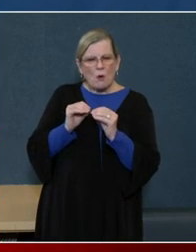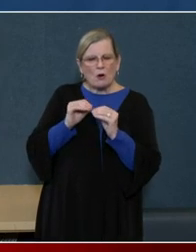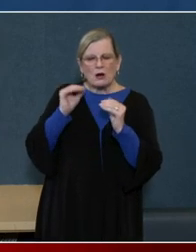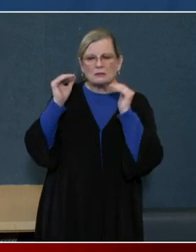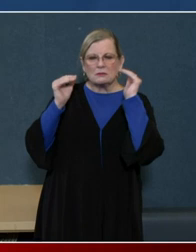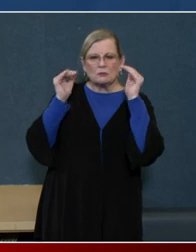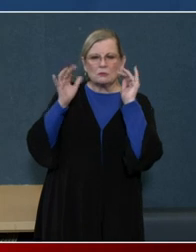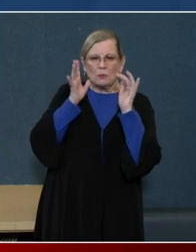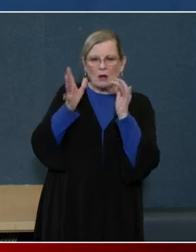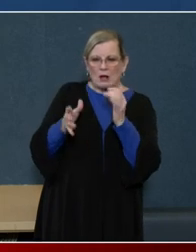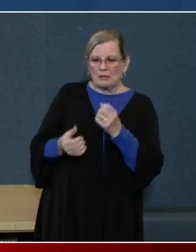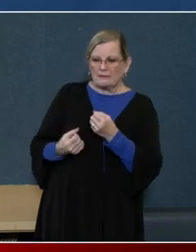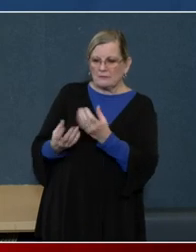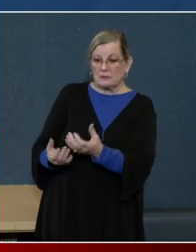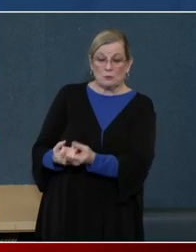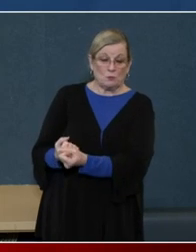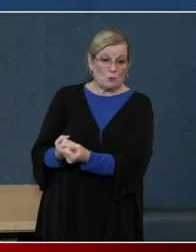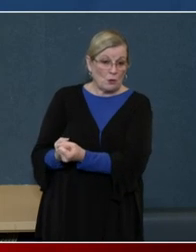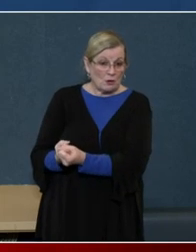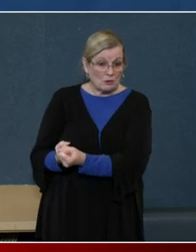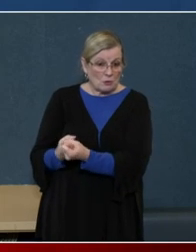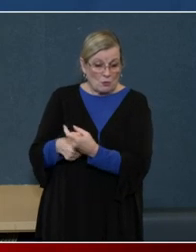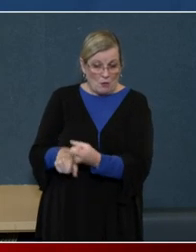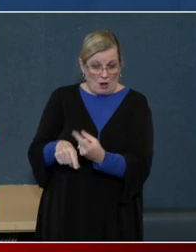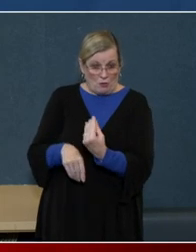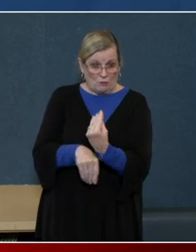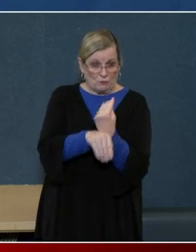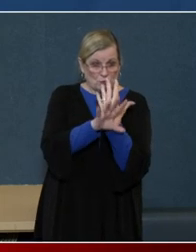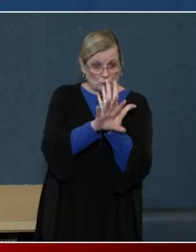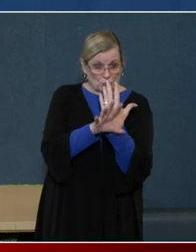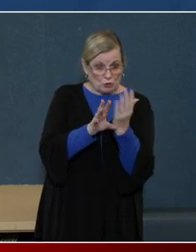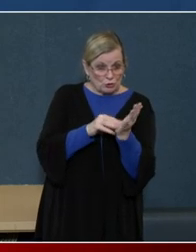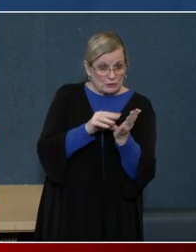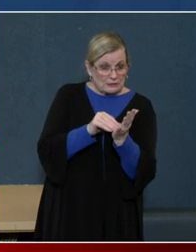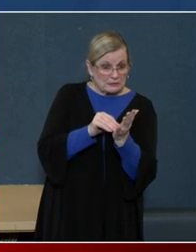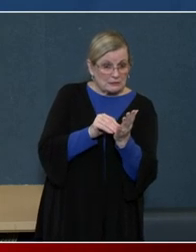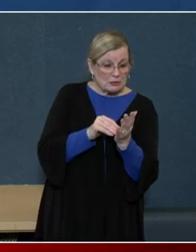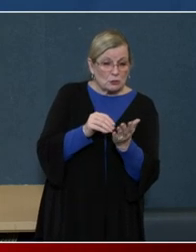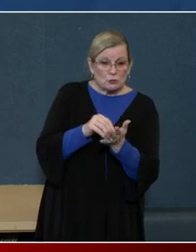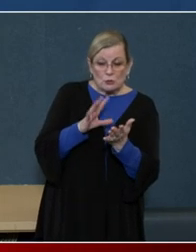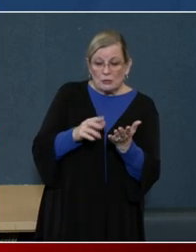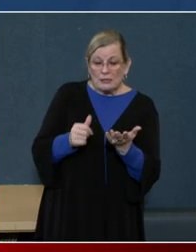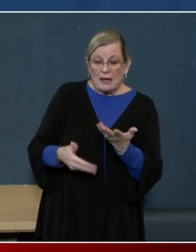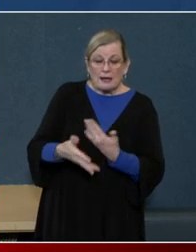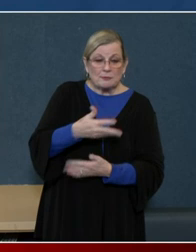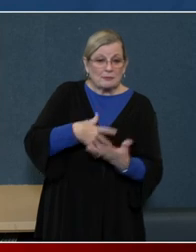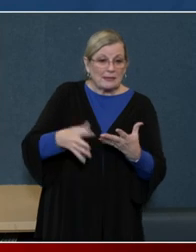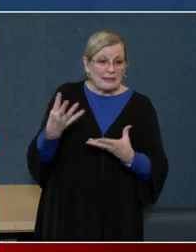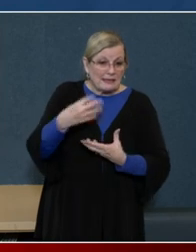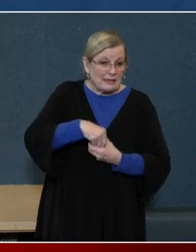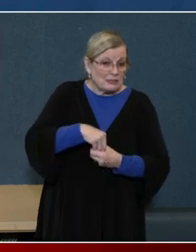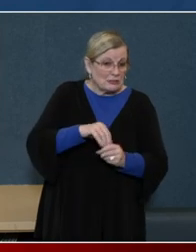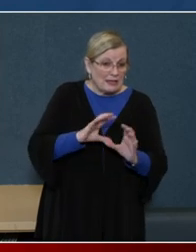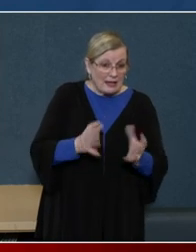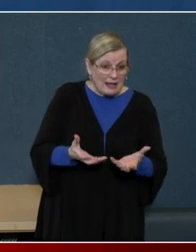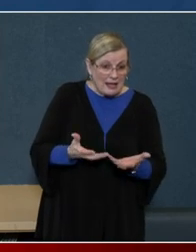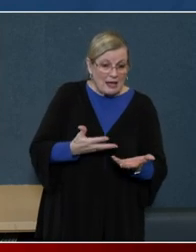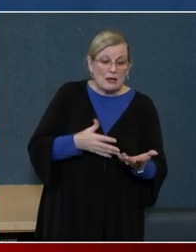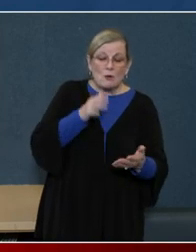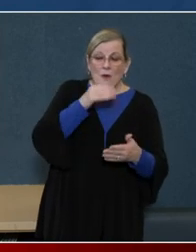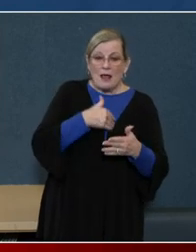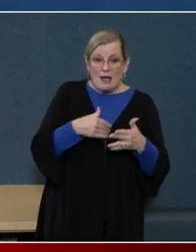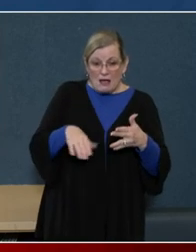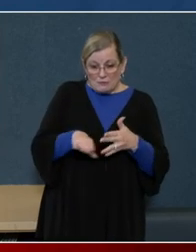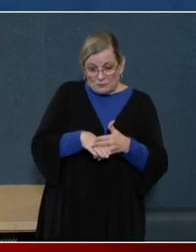virtual learning. Students will have the opportunity to socialize with their peers. They'll have breaks throughout the day. They'll